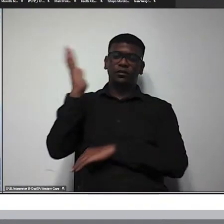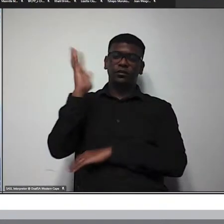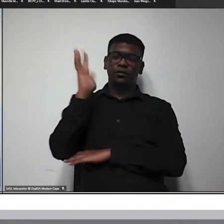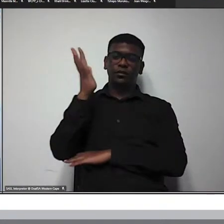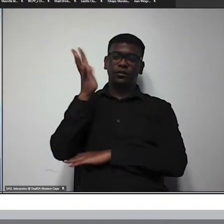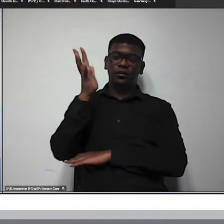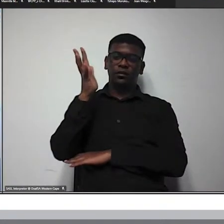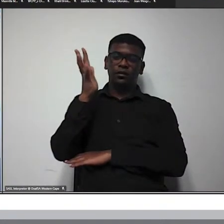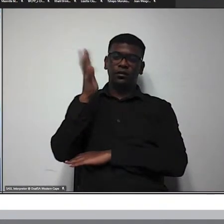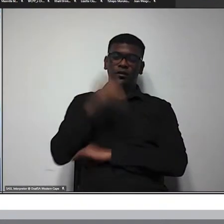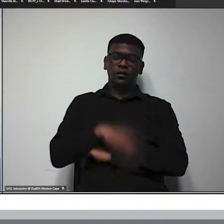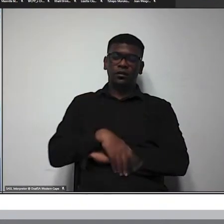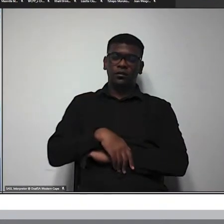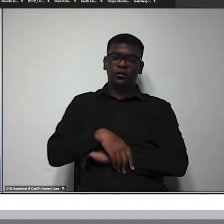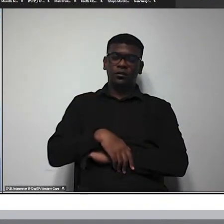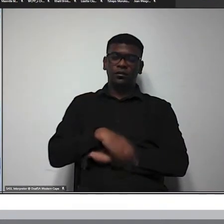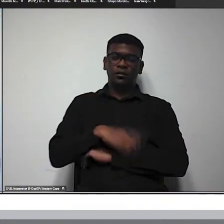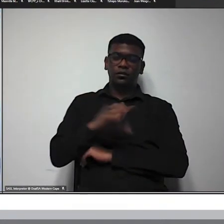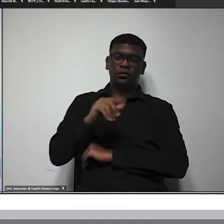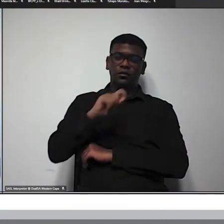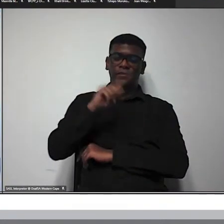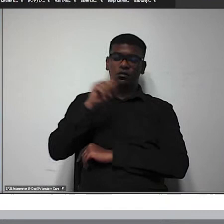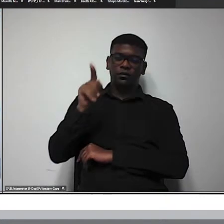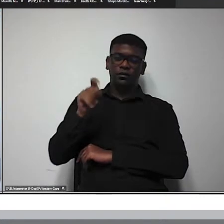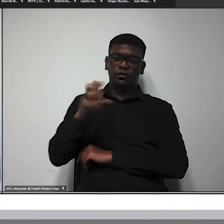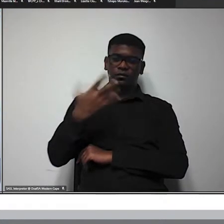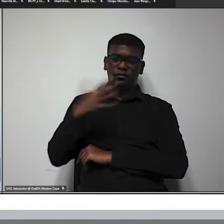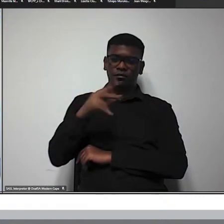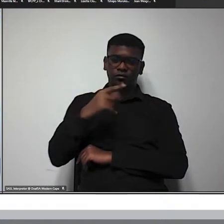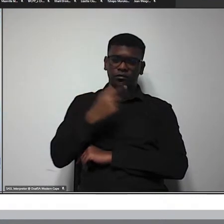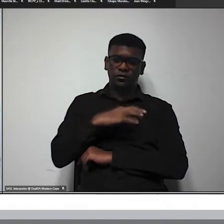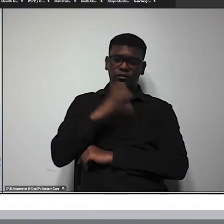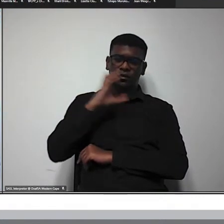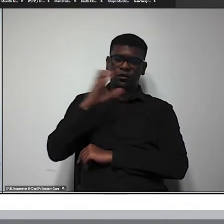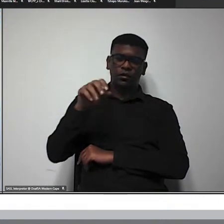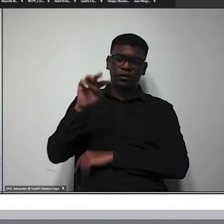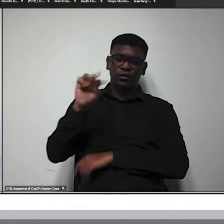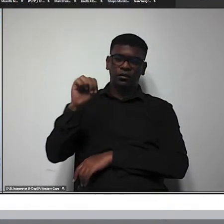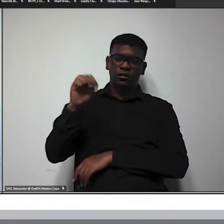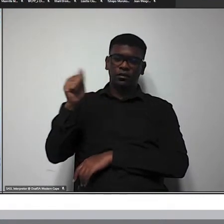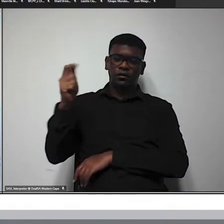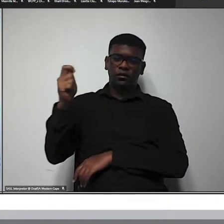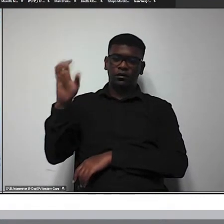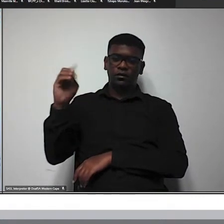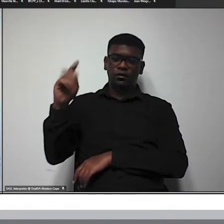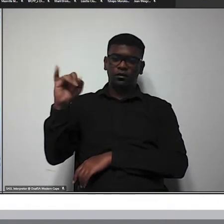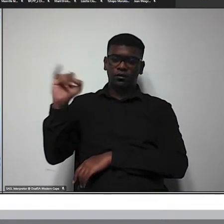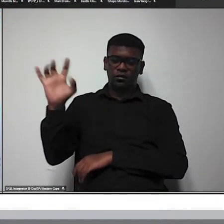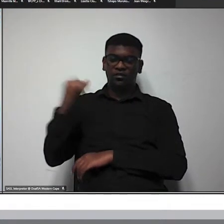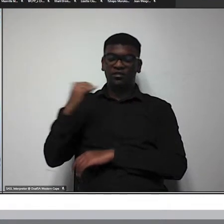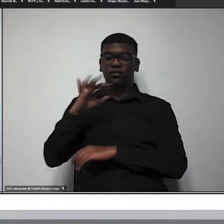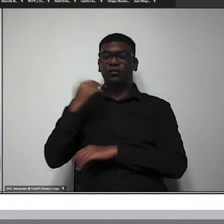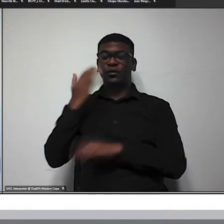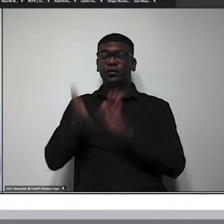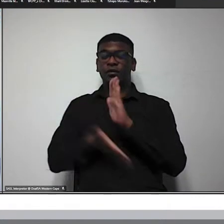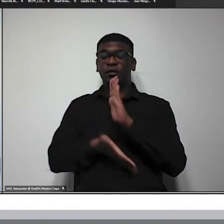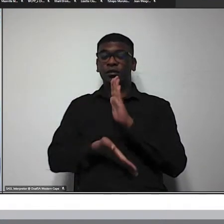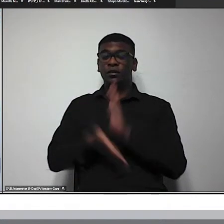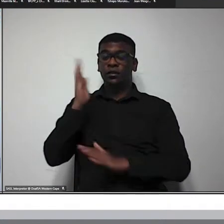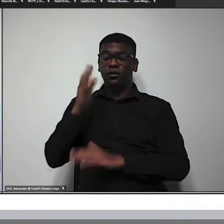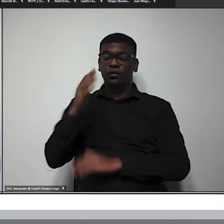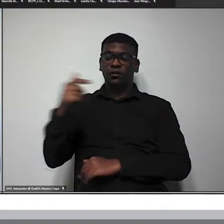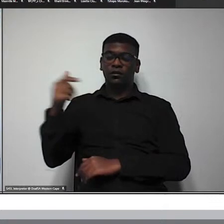Regarding the other question that you asked Ms. Matoti concerning the graduation of Sechelis from AGOA, it was due